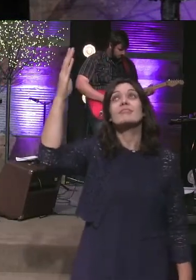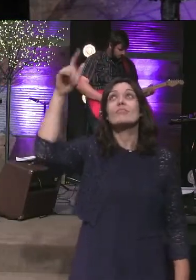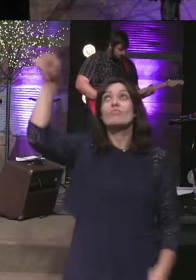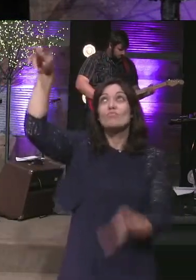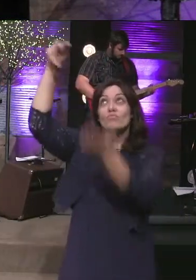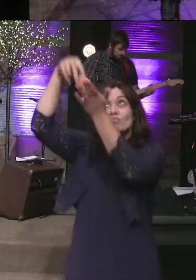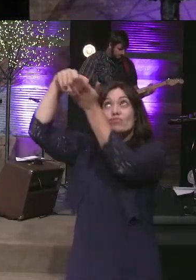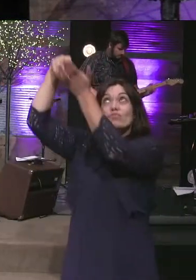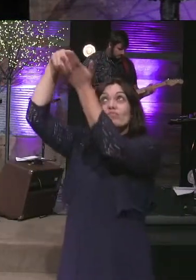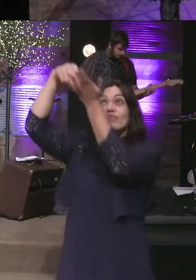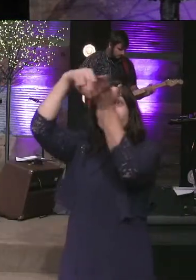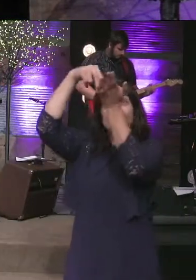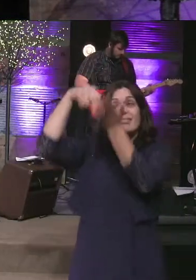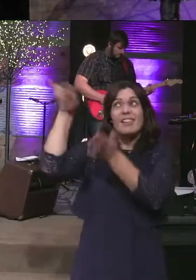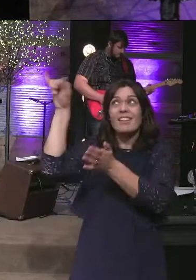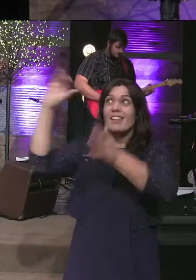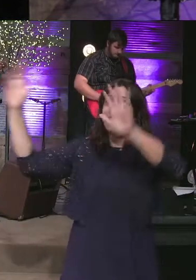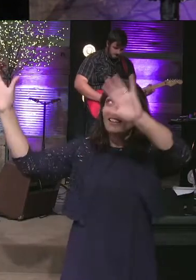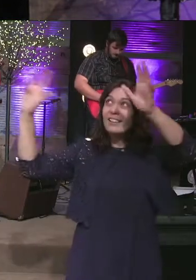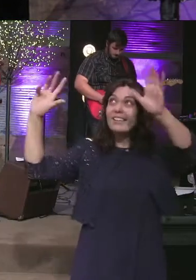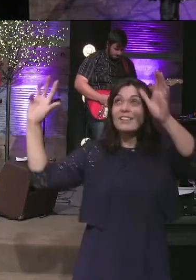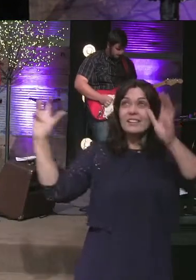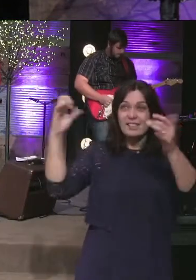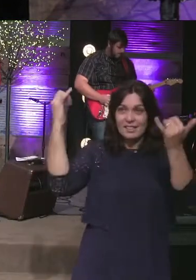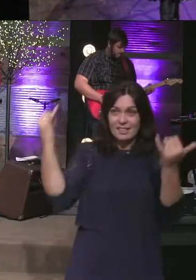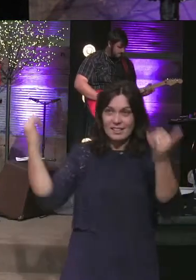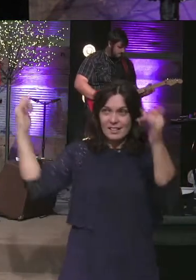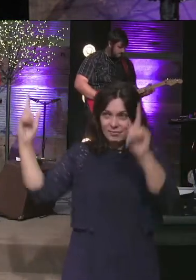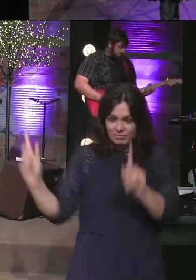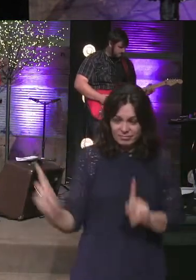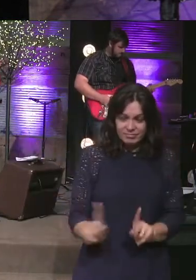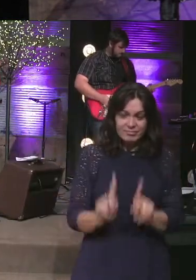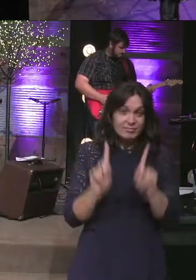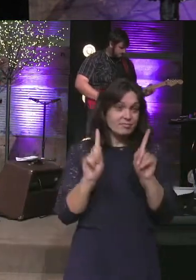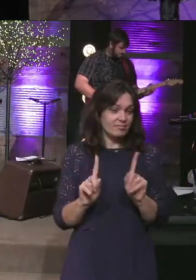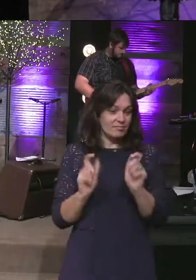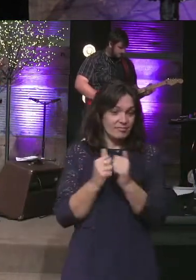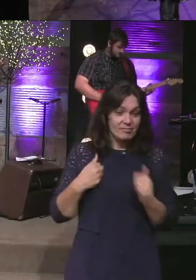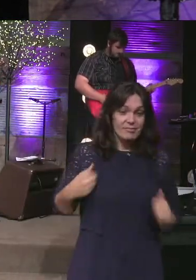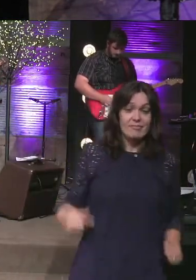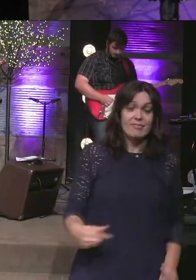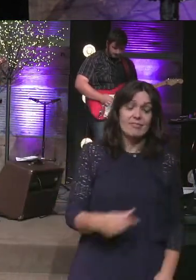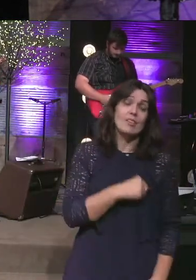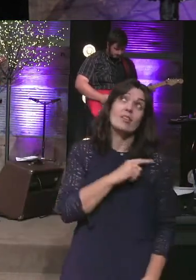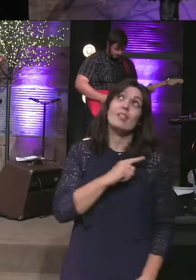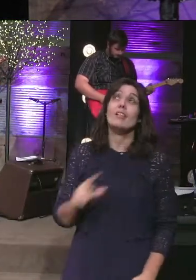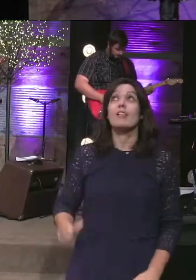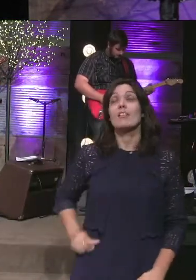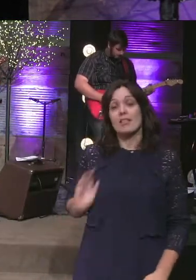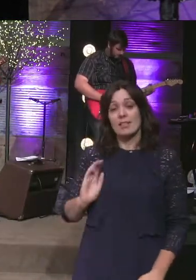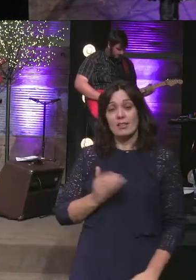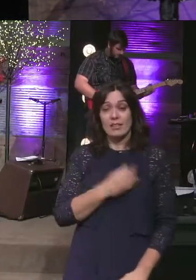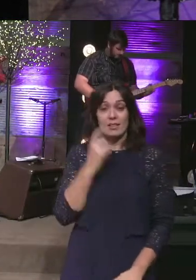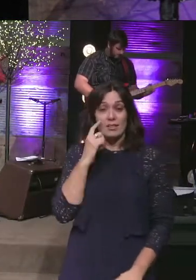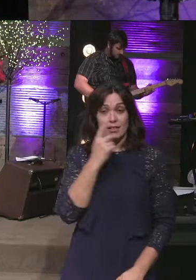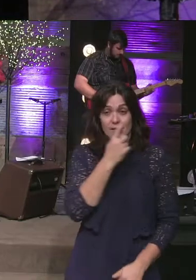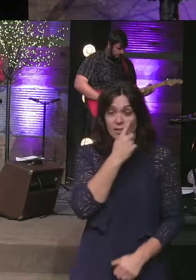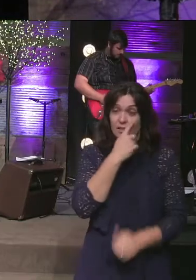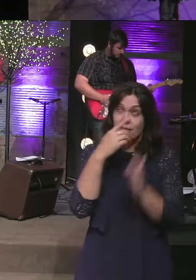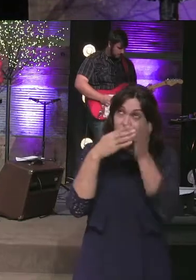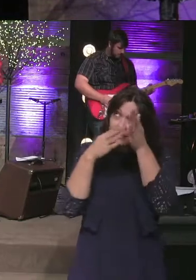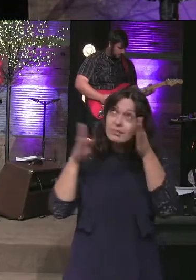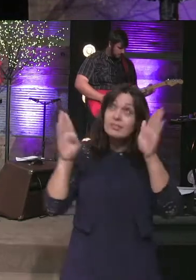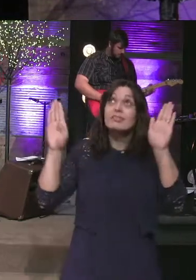Descending like a cloud, you're standing with us now. Lord, unveil our eyes.